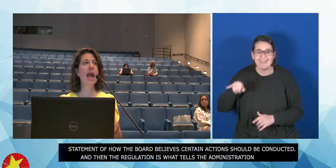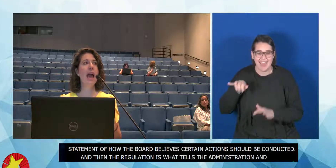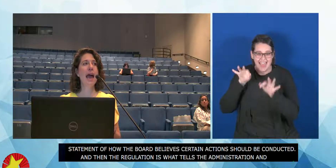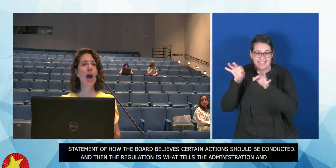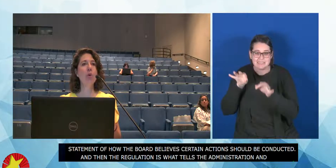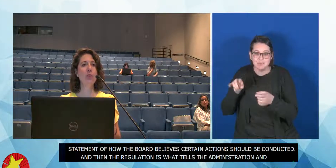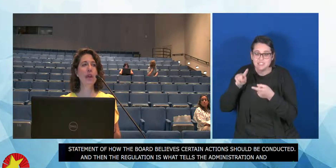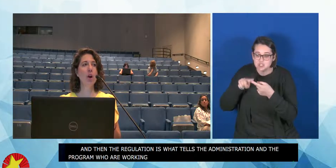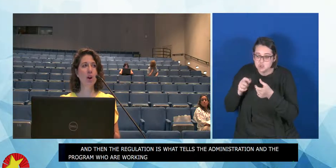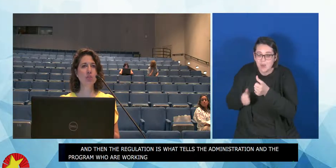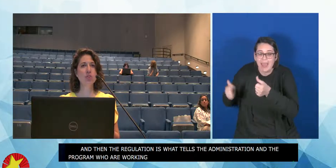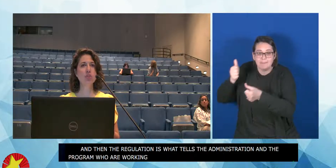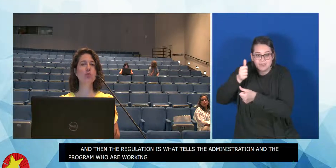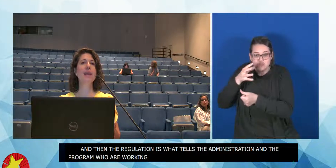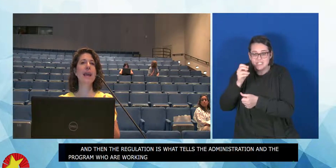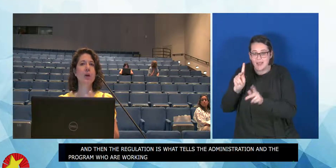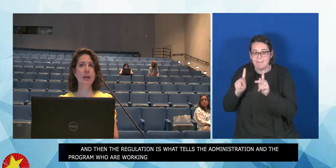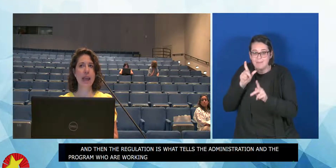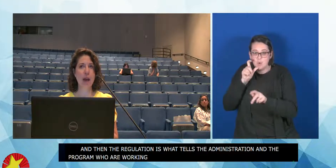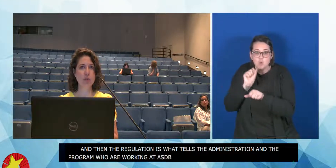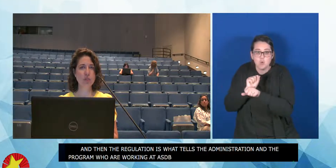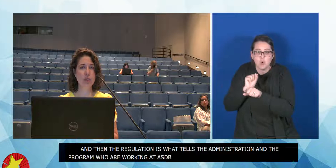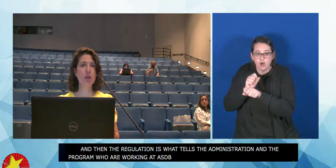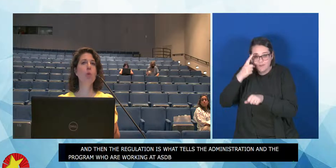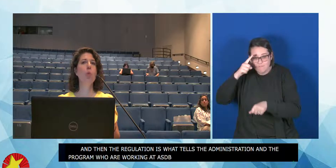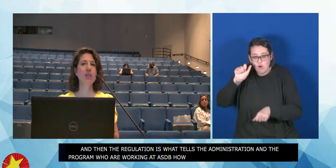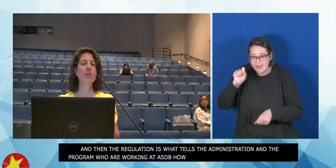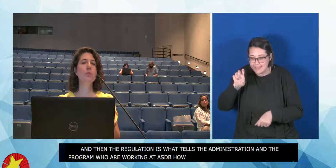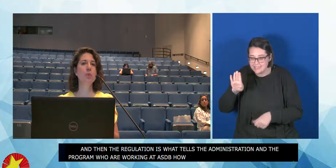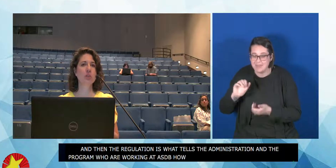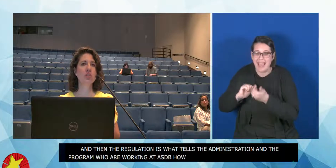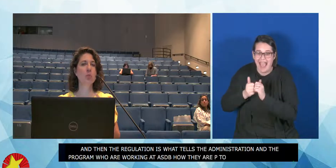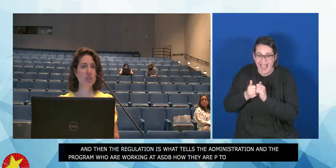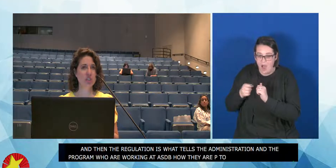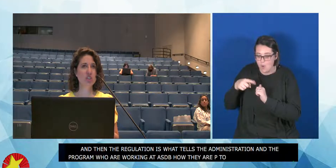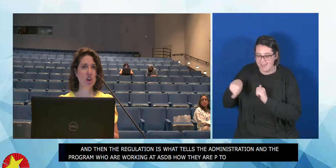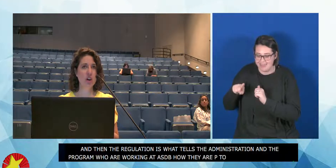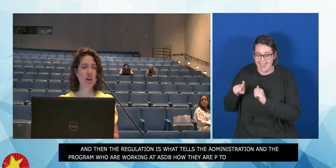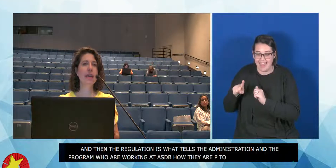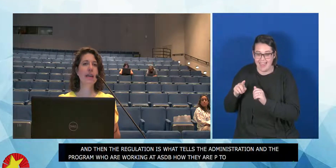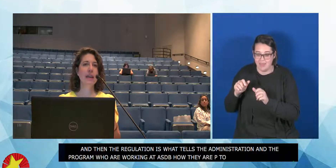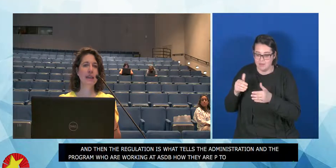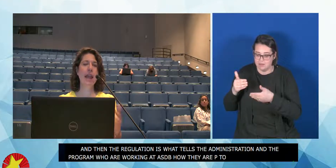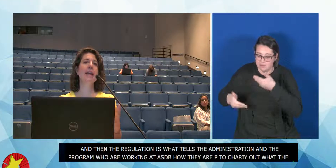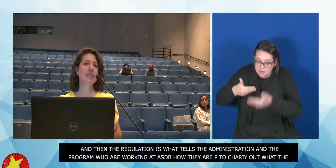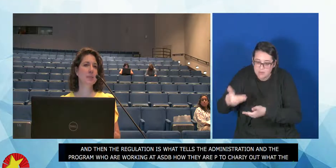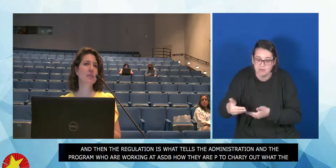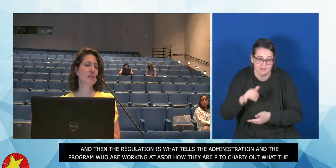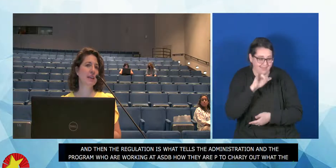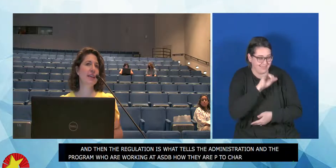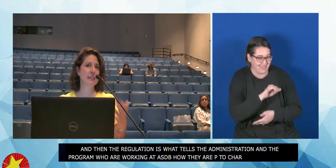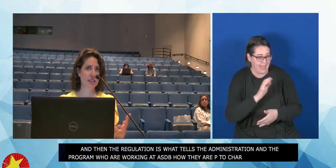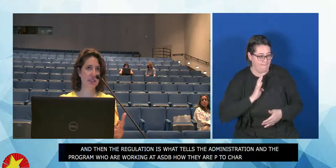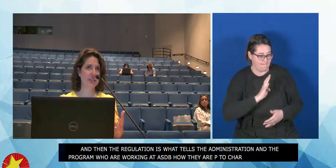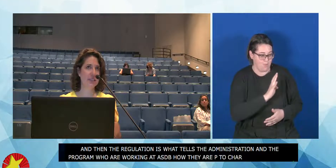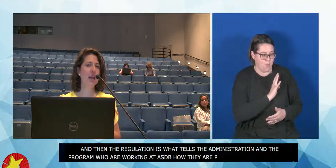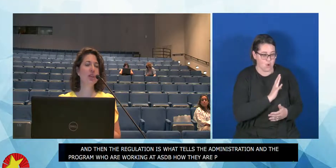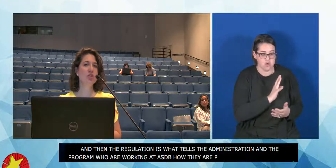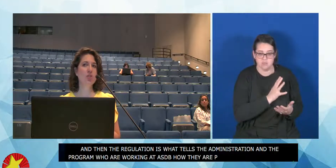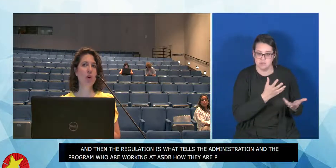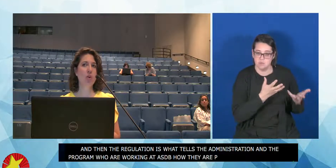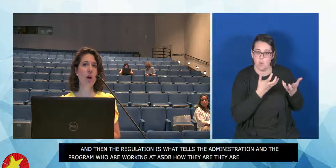ASDB how they are to carry out what the board's wishes are in any specific